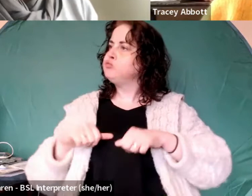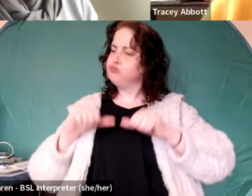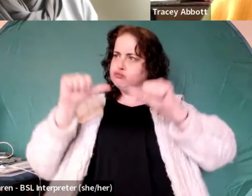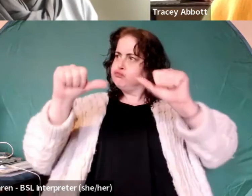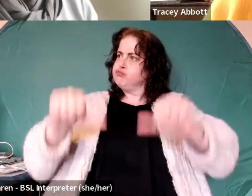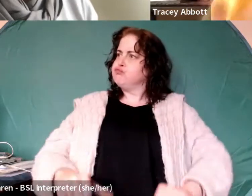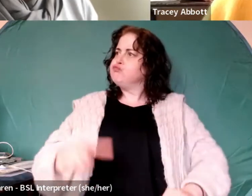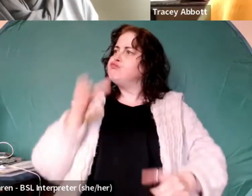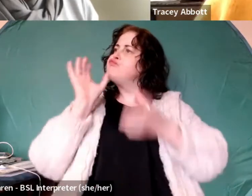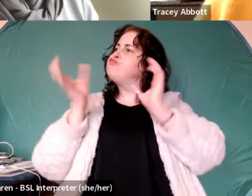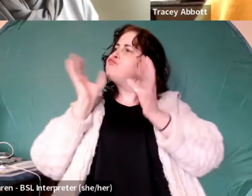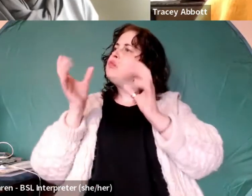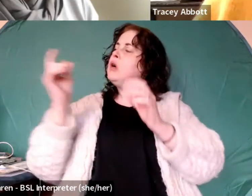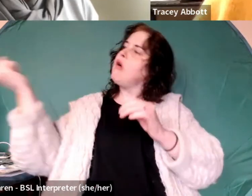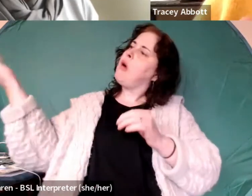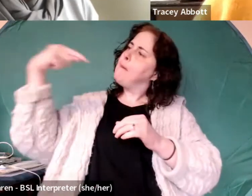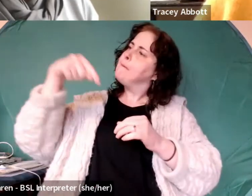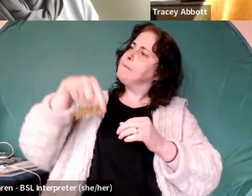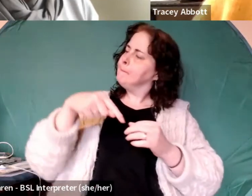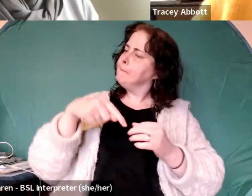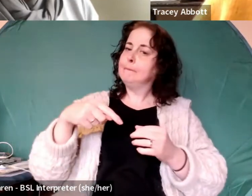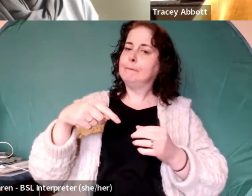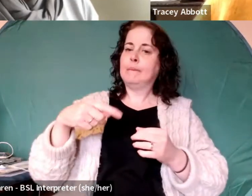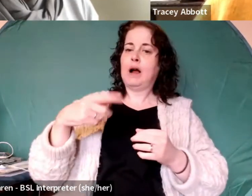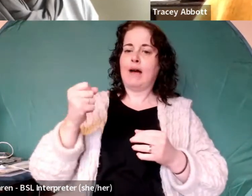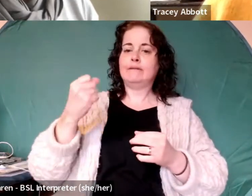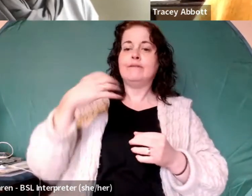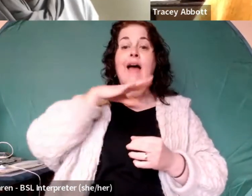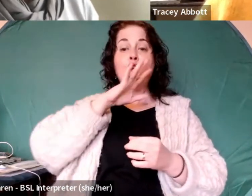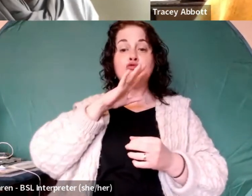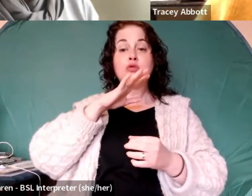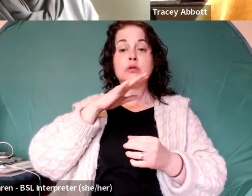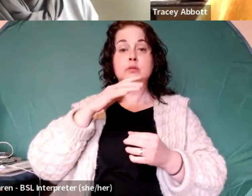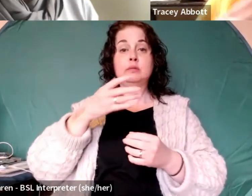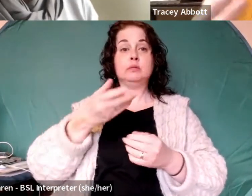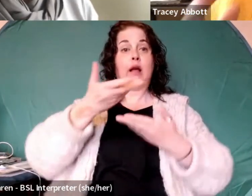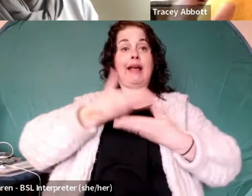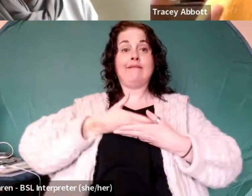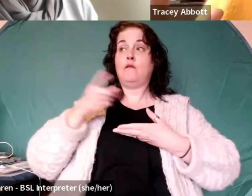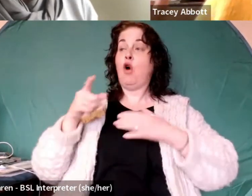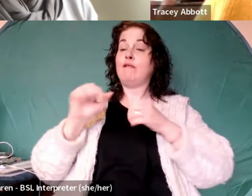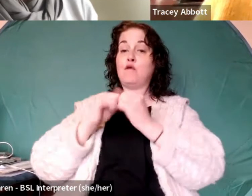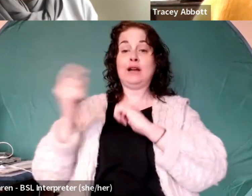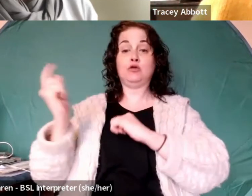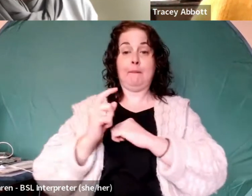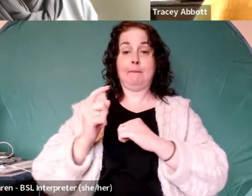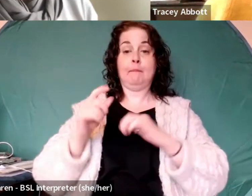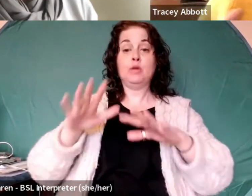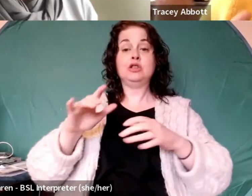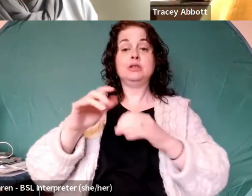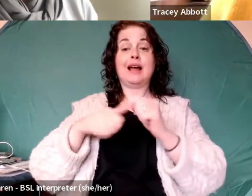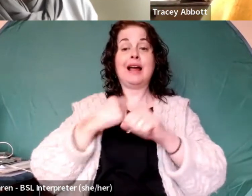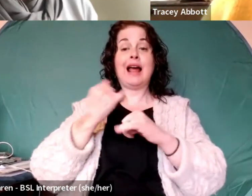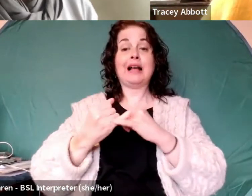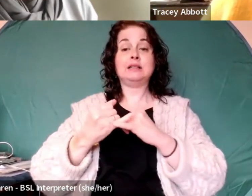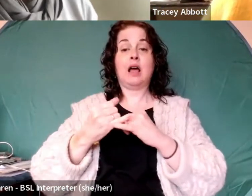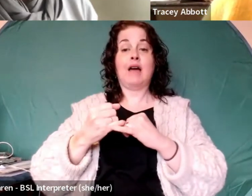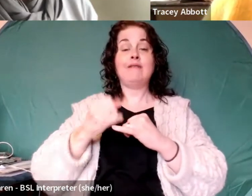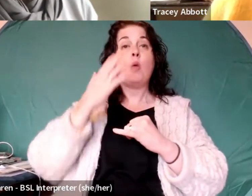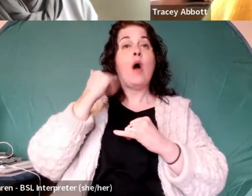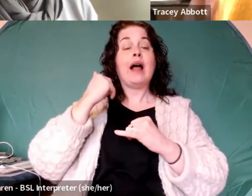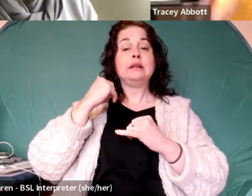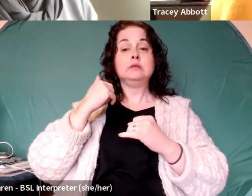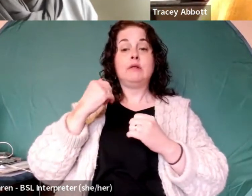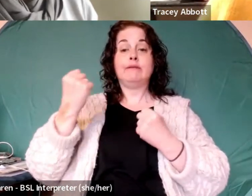rest of it. And they'd say, come on board, because they got a £500 fee for doing it. British Gas got to the point where they had white van